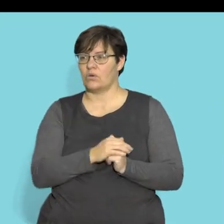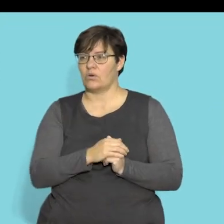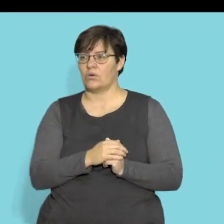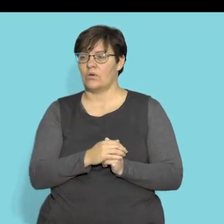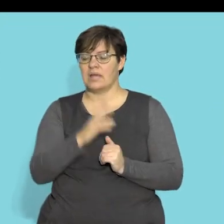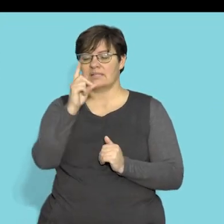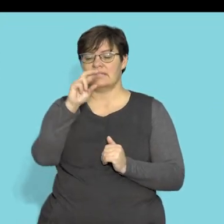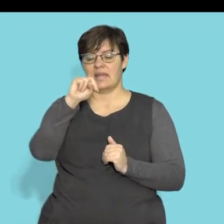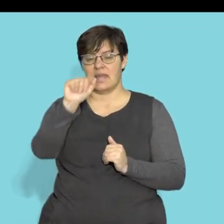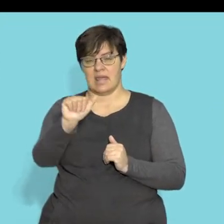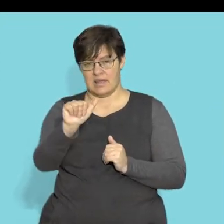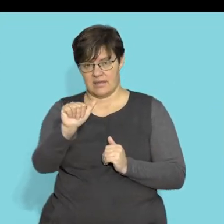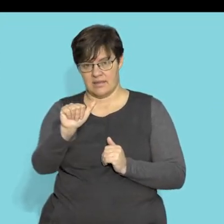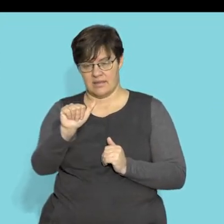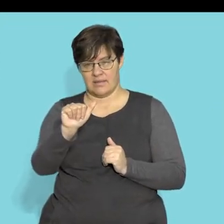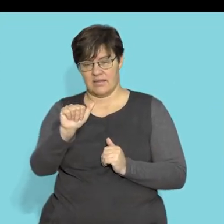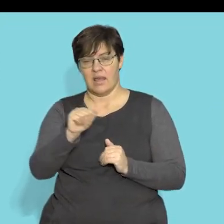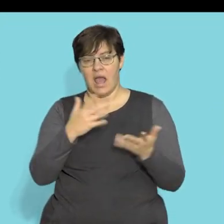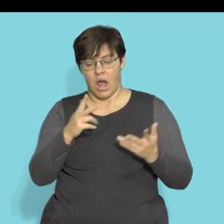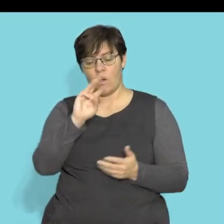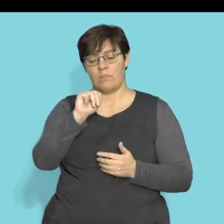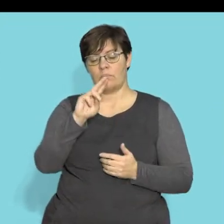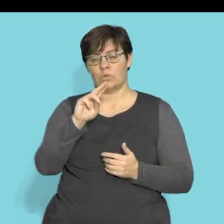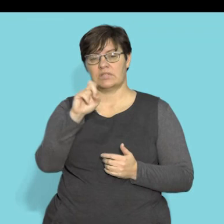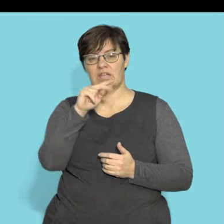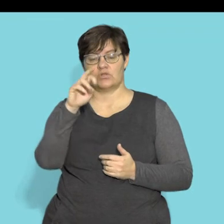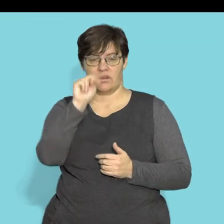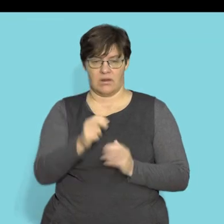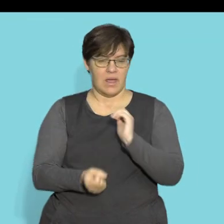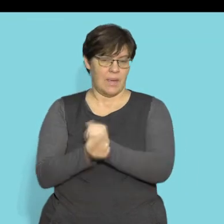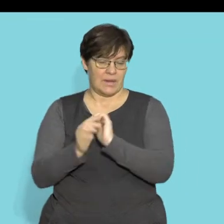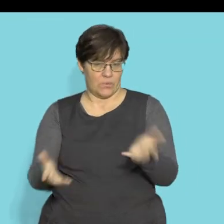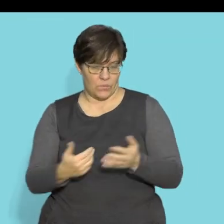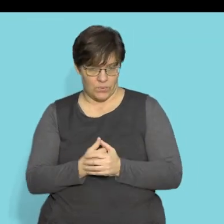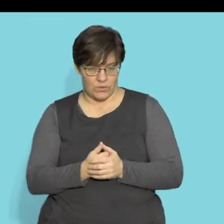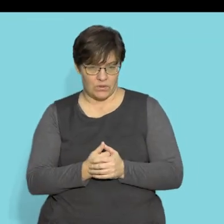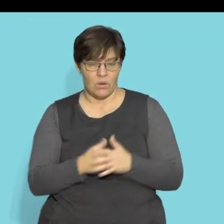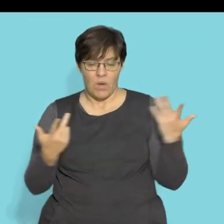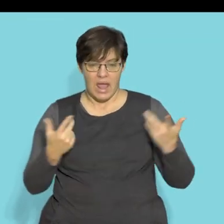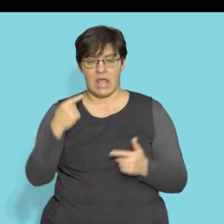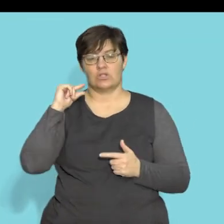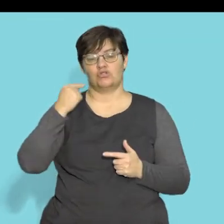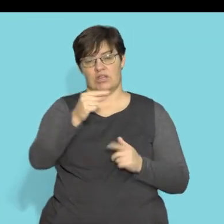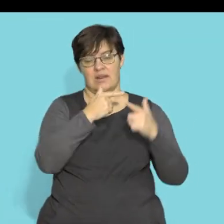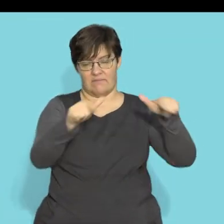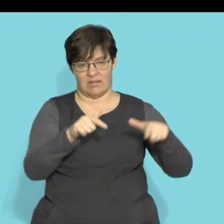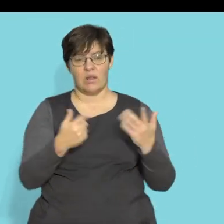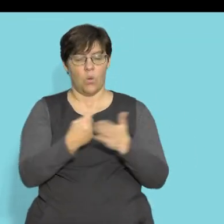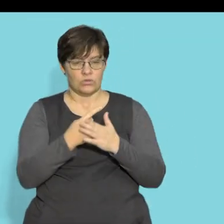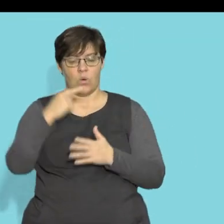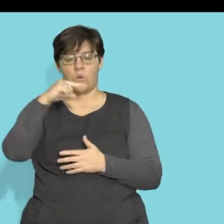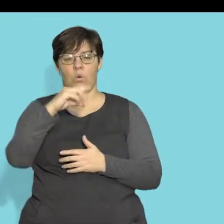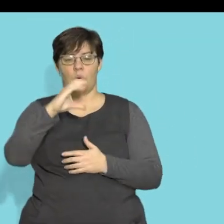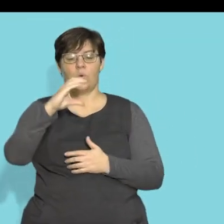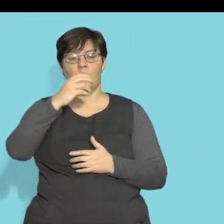is DNA and how mutations occur. We know that mutations occur at a gene level as well as at a chromosomal